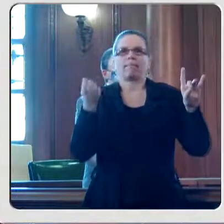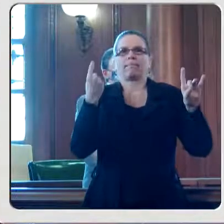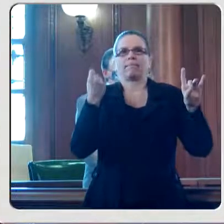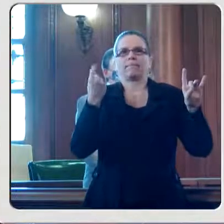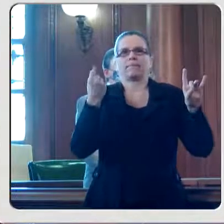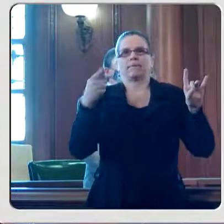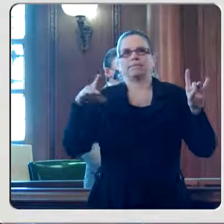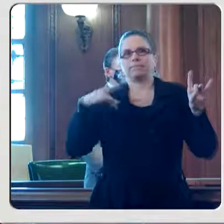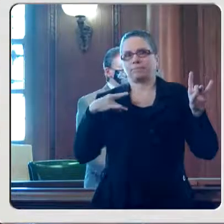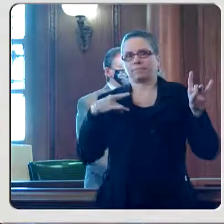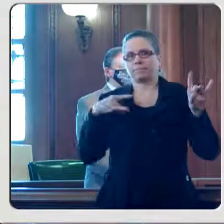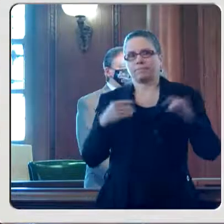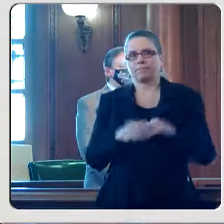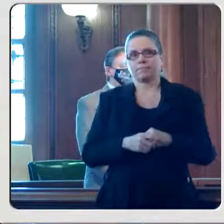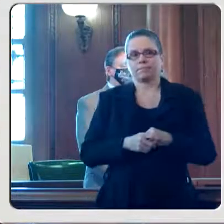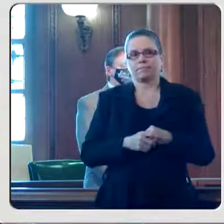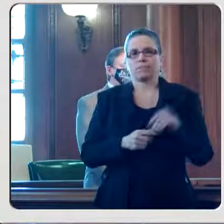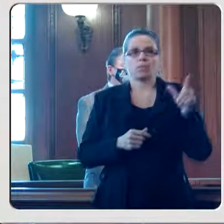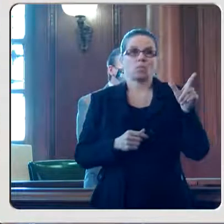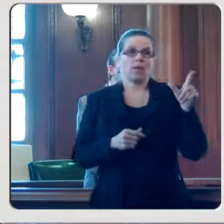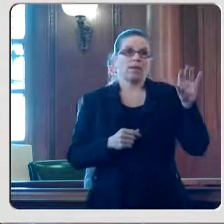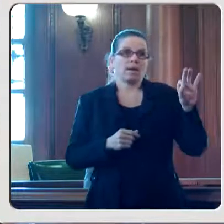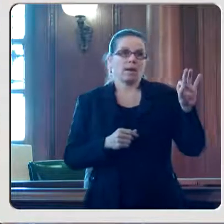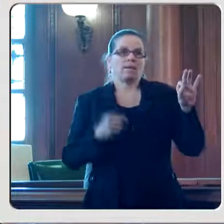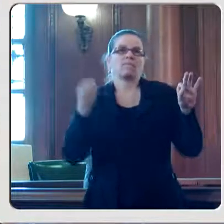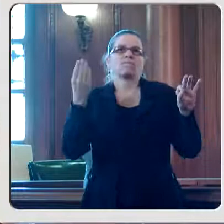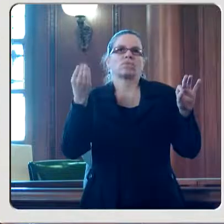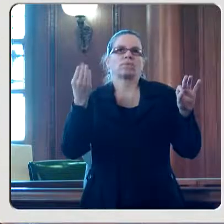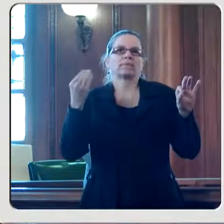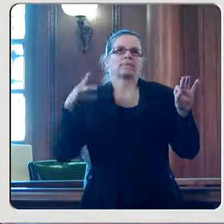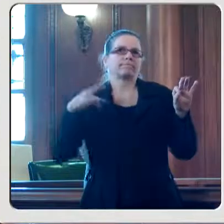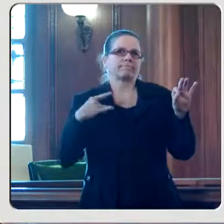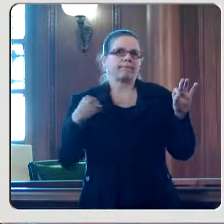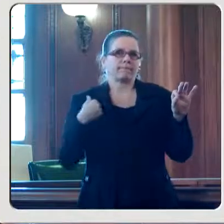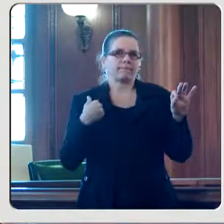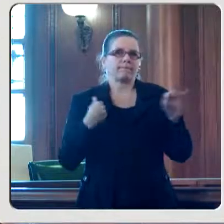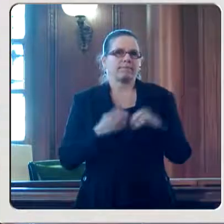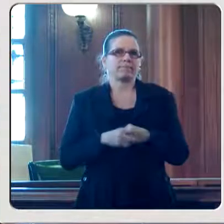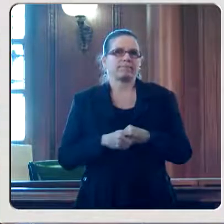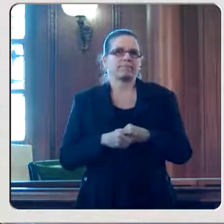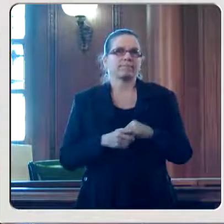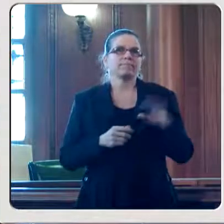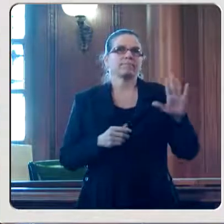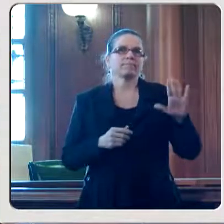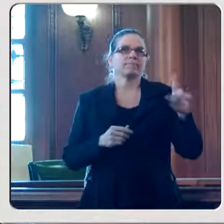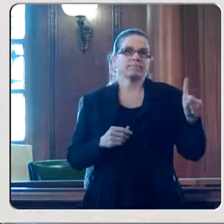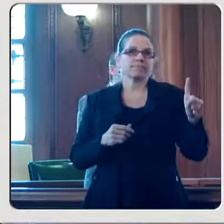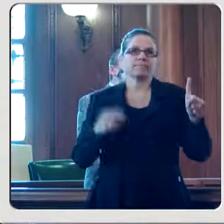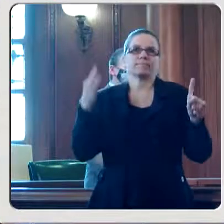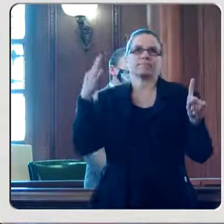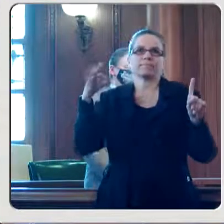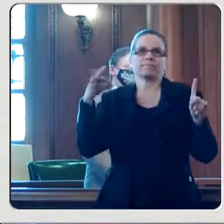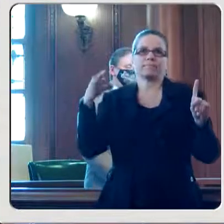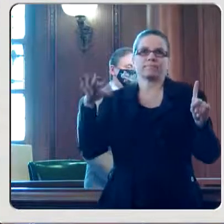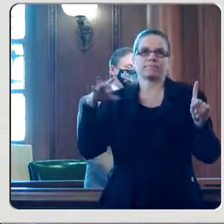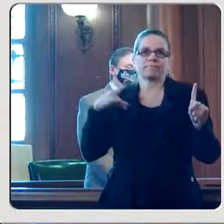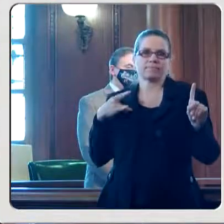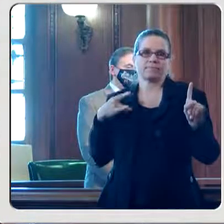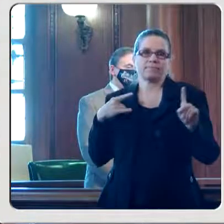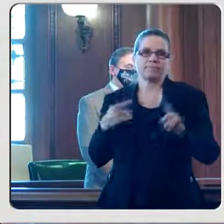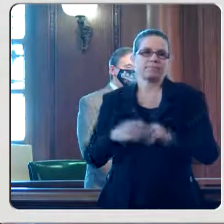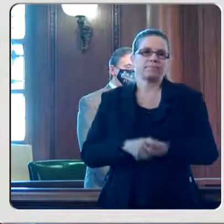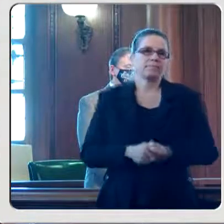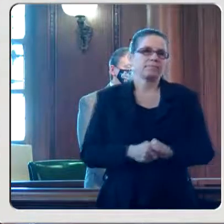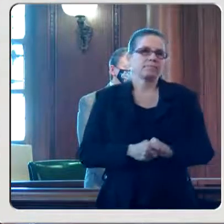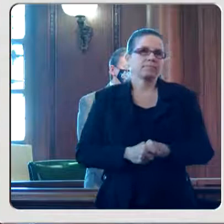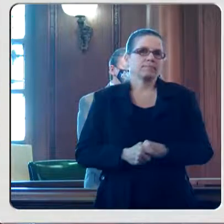2%. 2-9, 14 cases, 2%. 5-1, 19 cases, 3%.